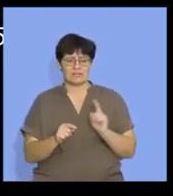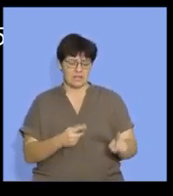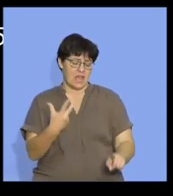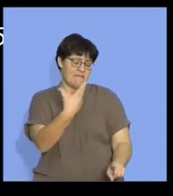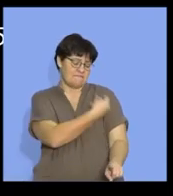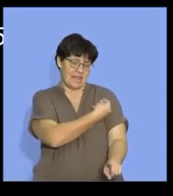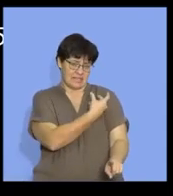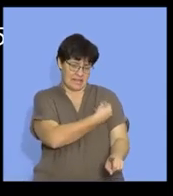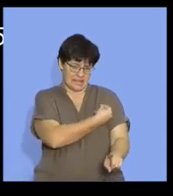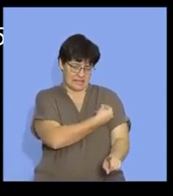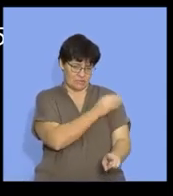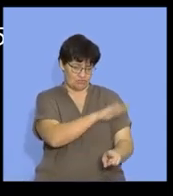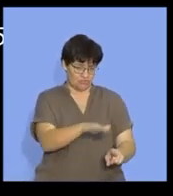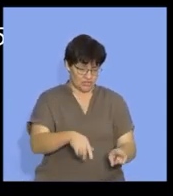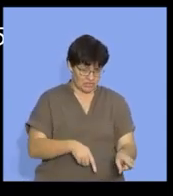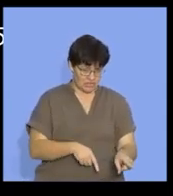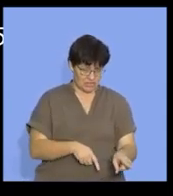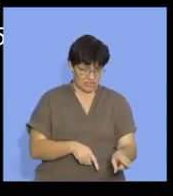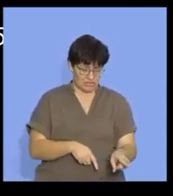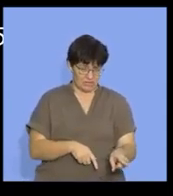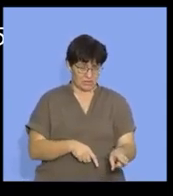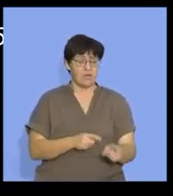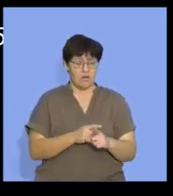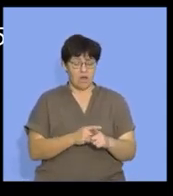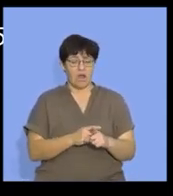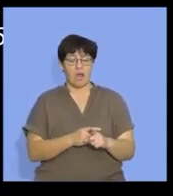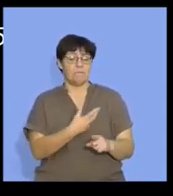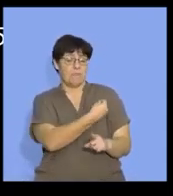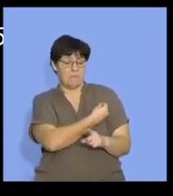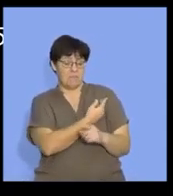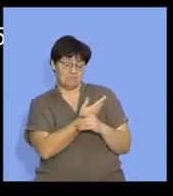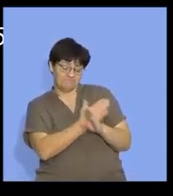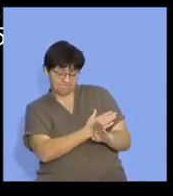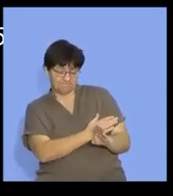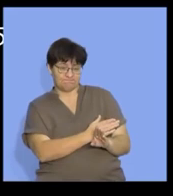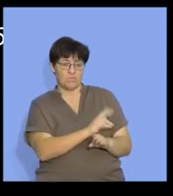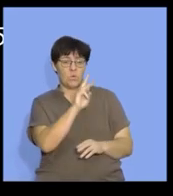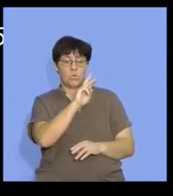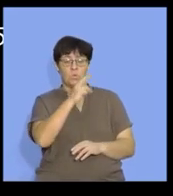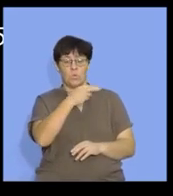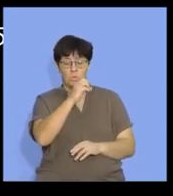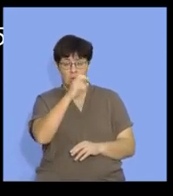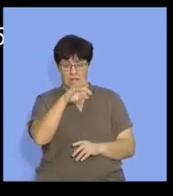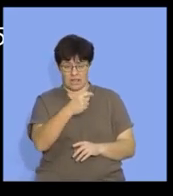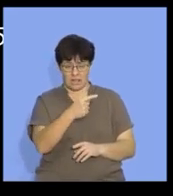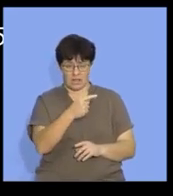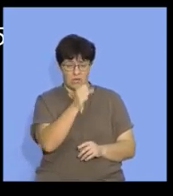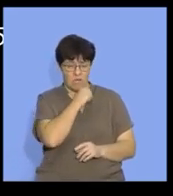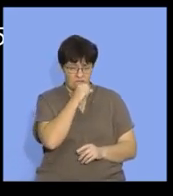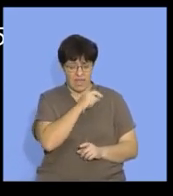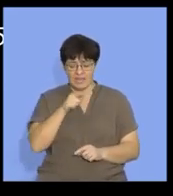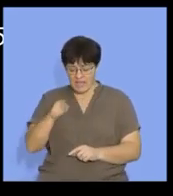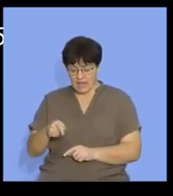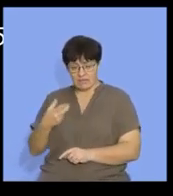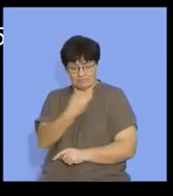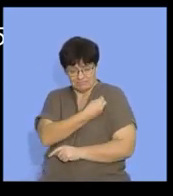between vaccinating infants against whooping cough and the cases of whooping